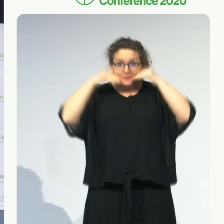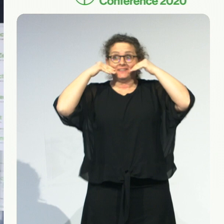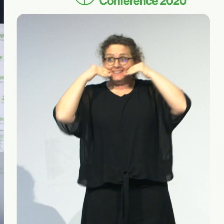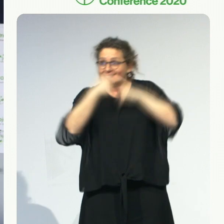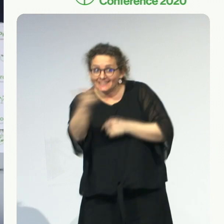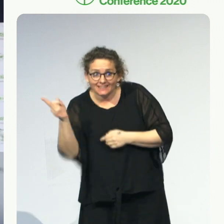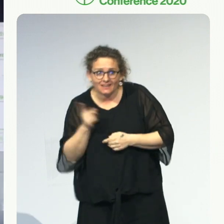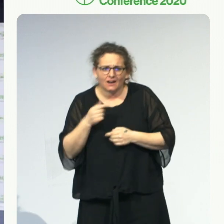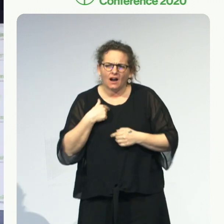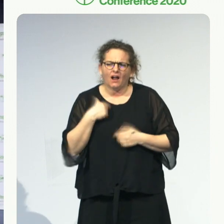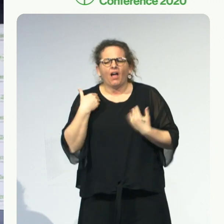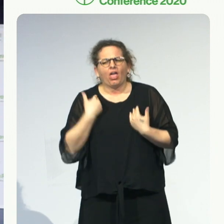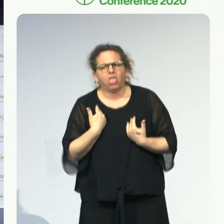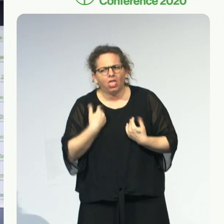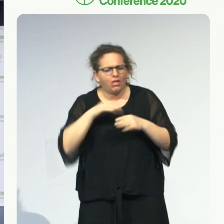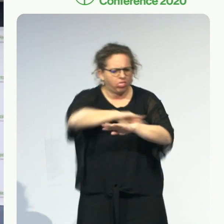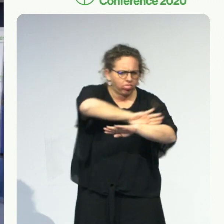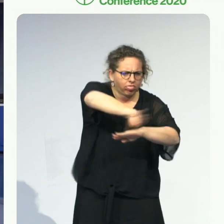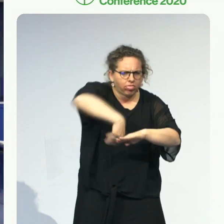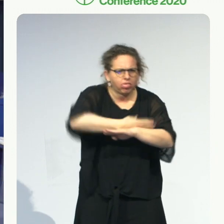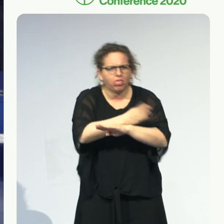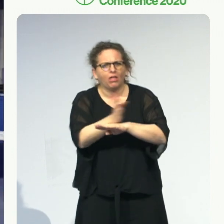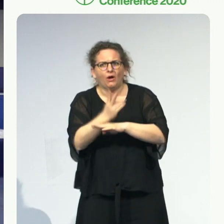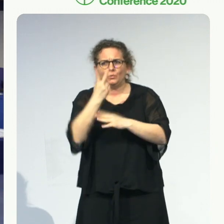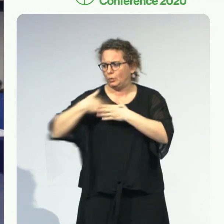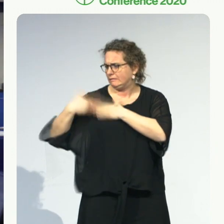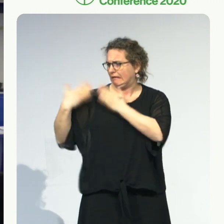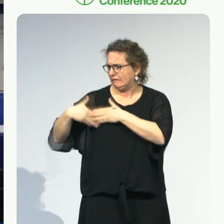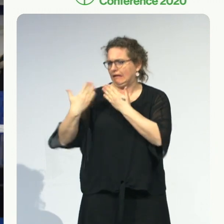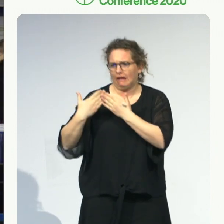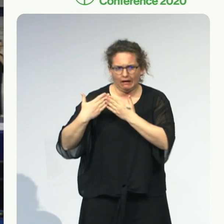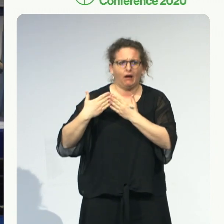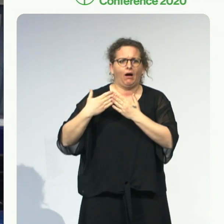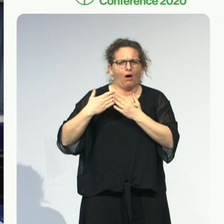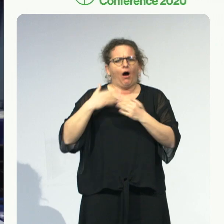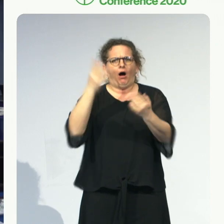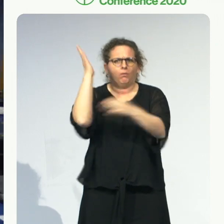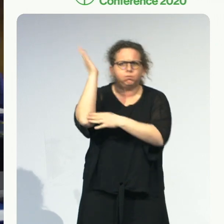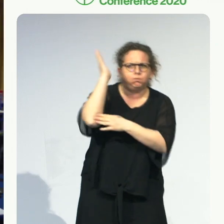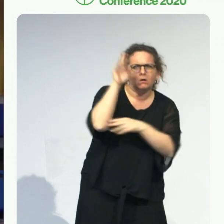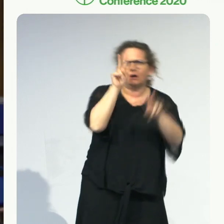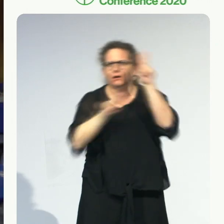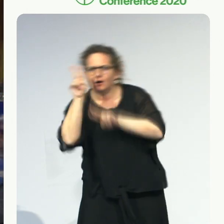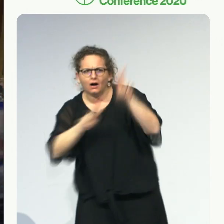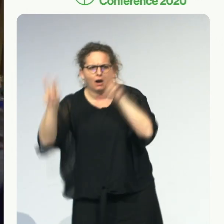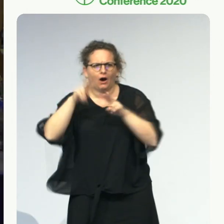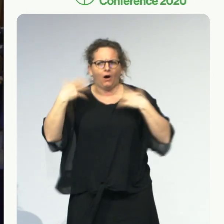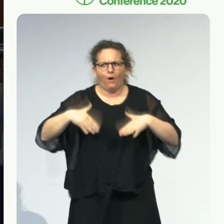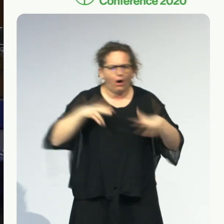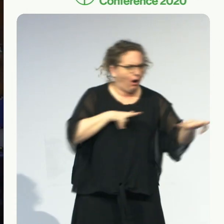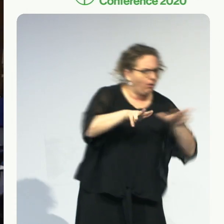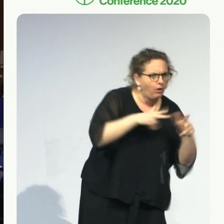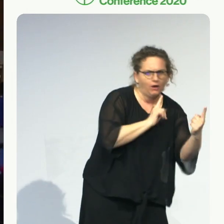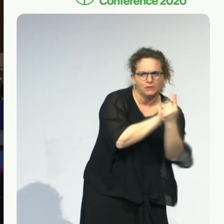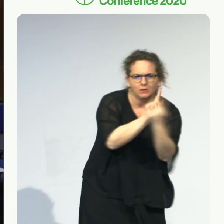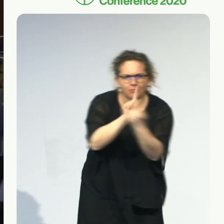tired. 2 days of conversation and partnerships and